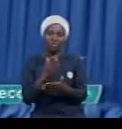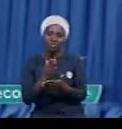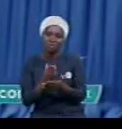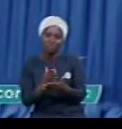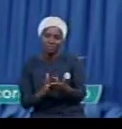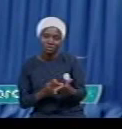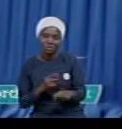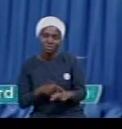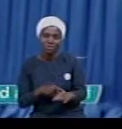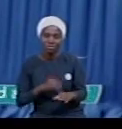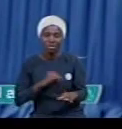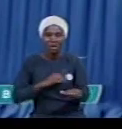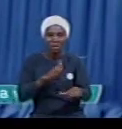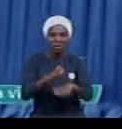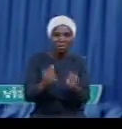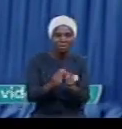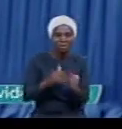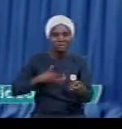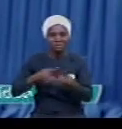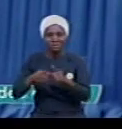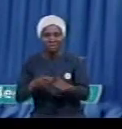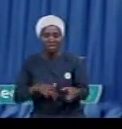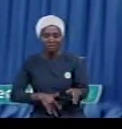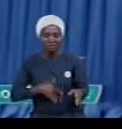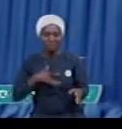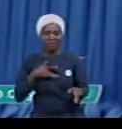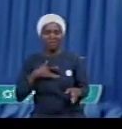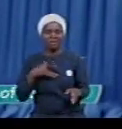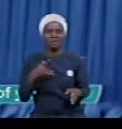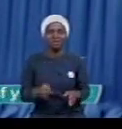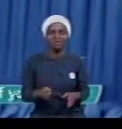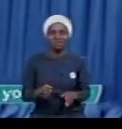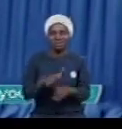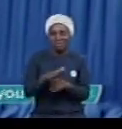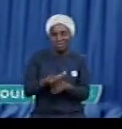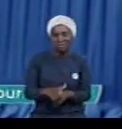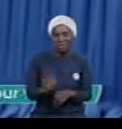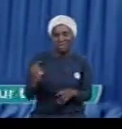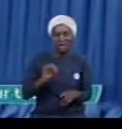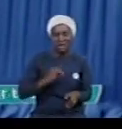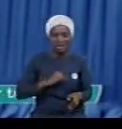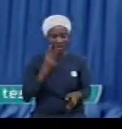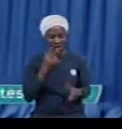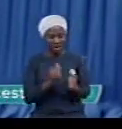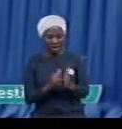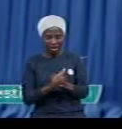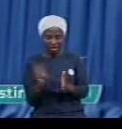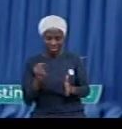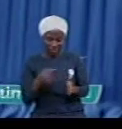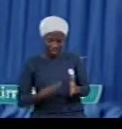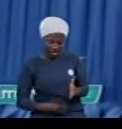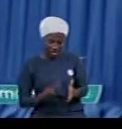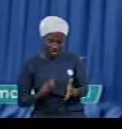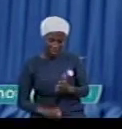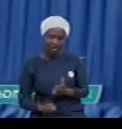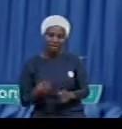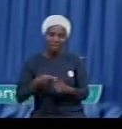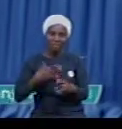after lectures and I will feel pressed immediately. I'll see that it's coming out already without me going to the restroom, and it has